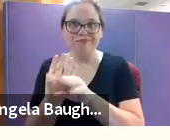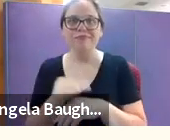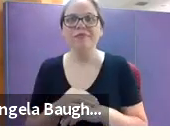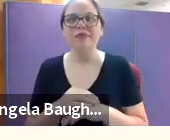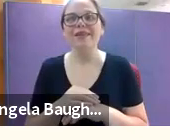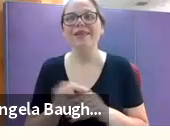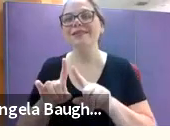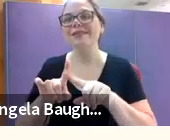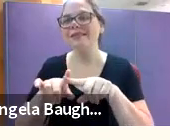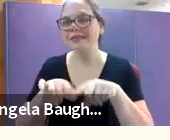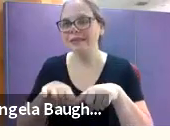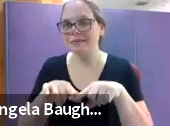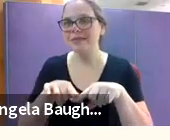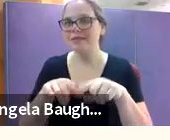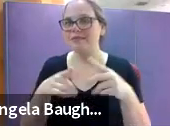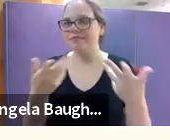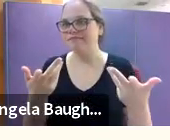the